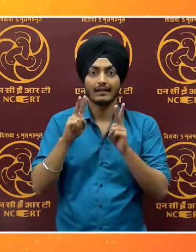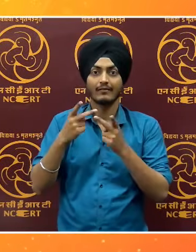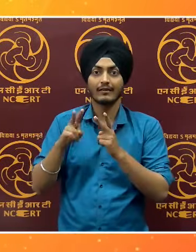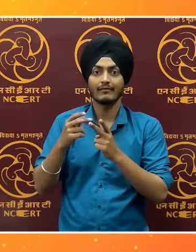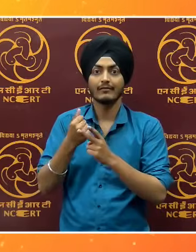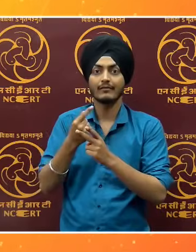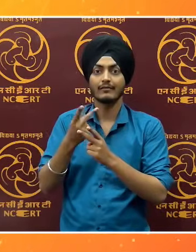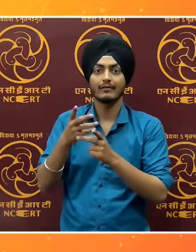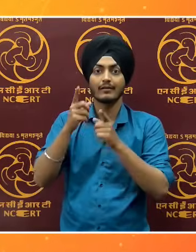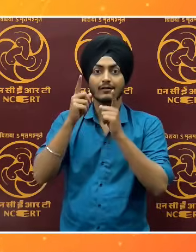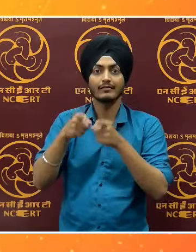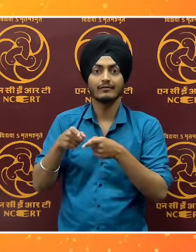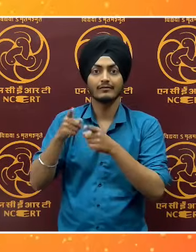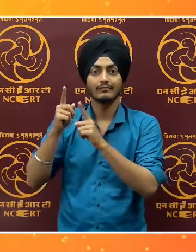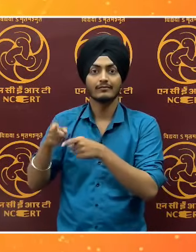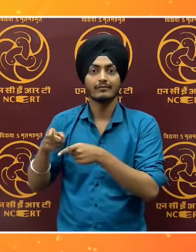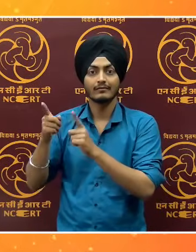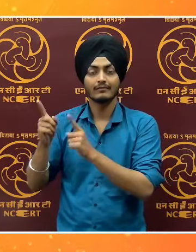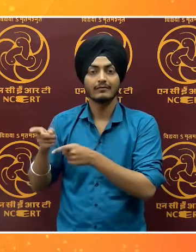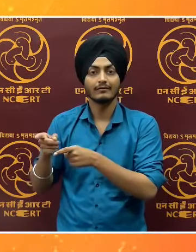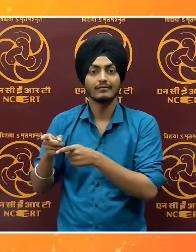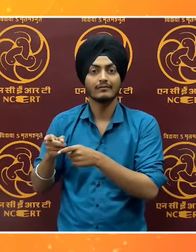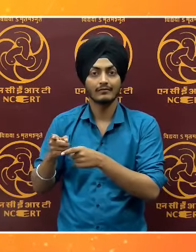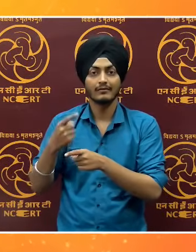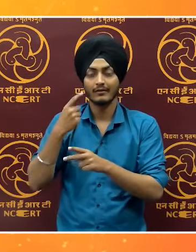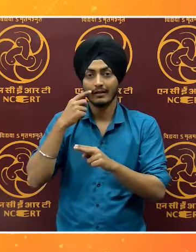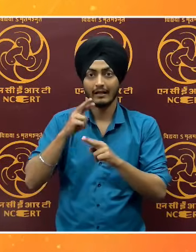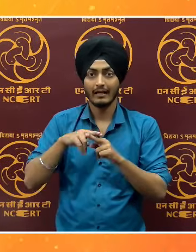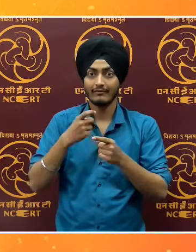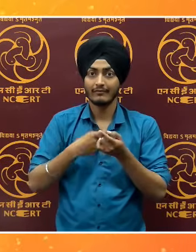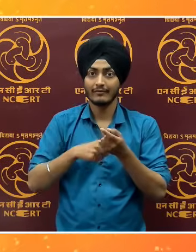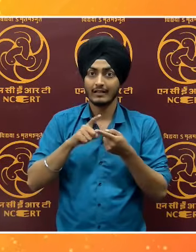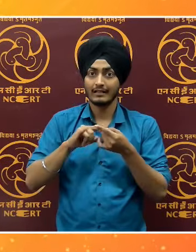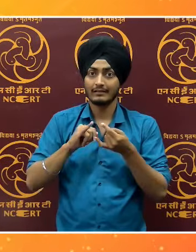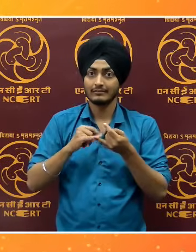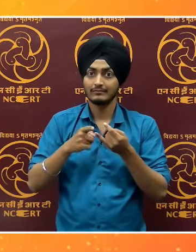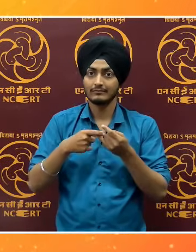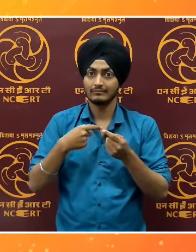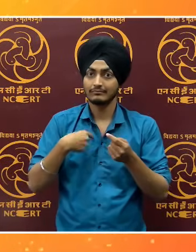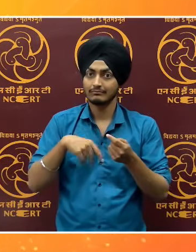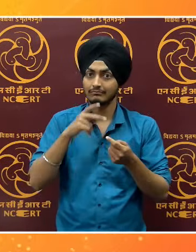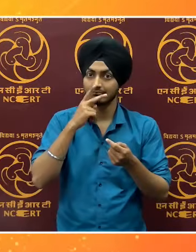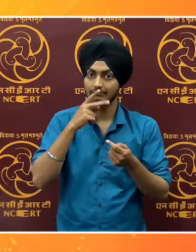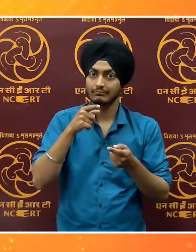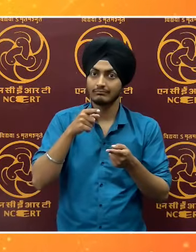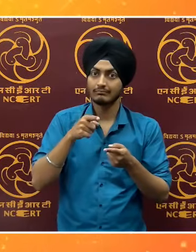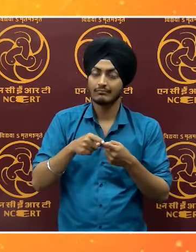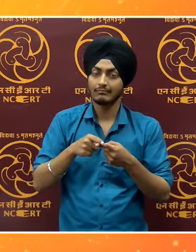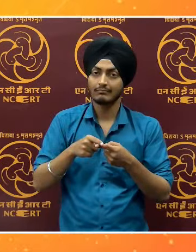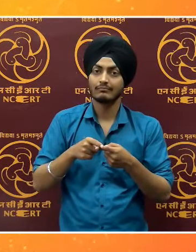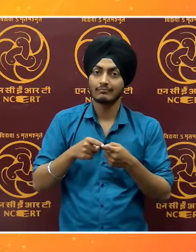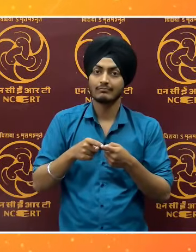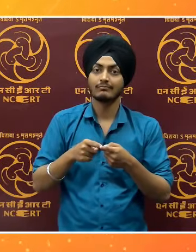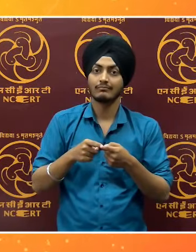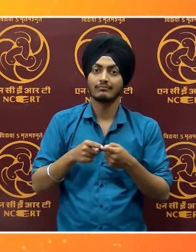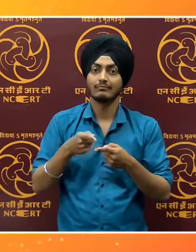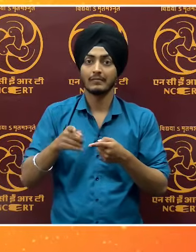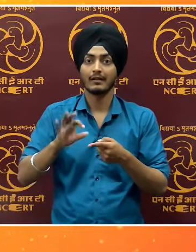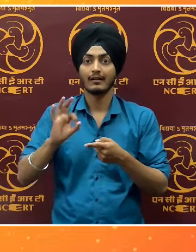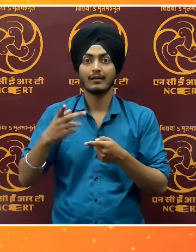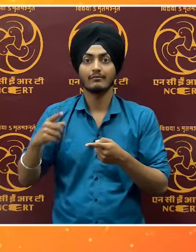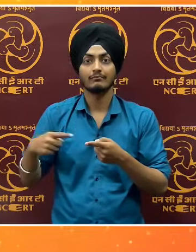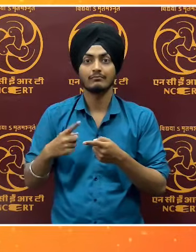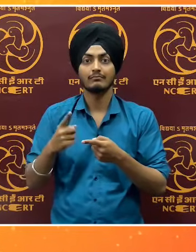and parallel. If resistance are connected in series, that means the current flowing